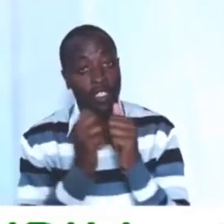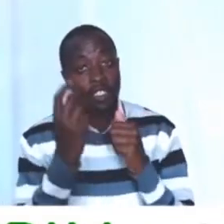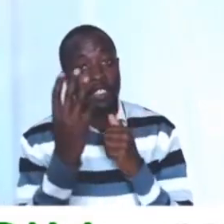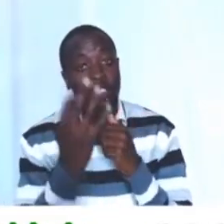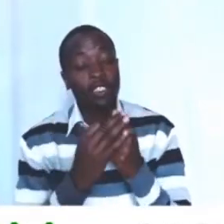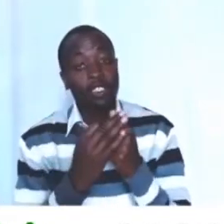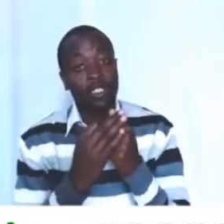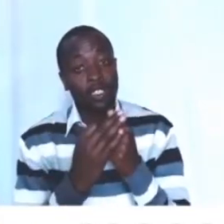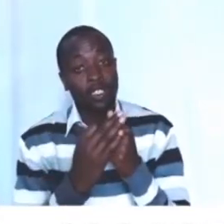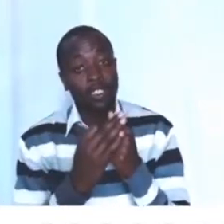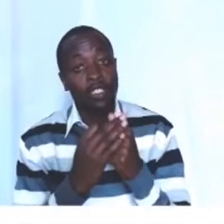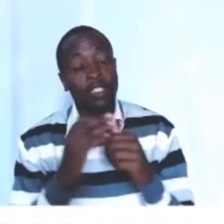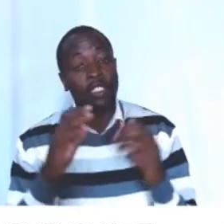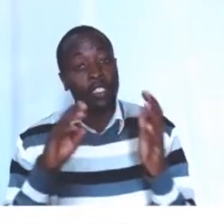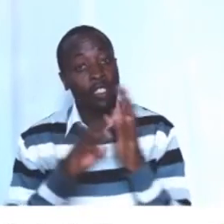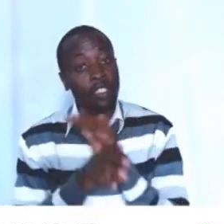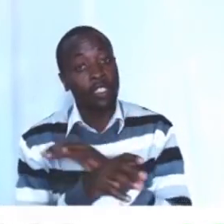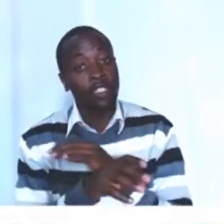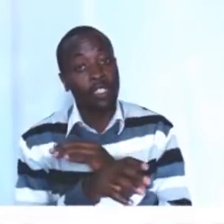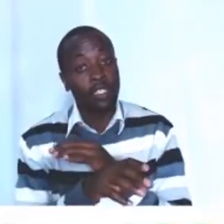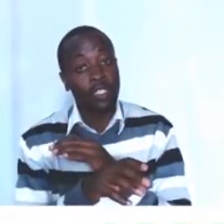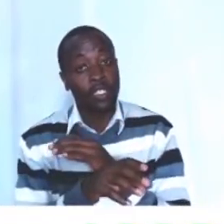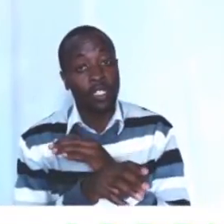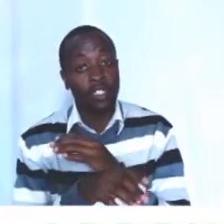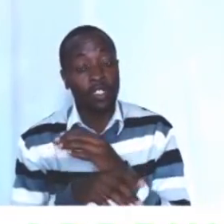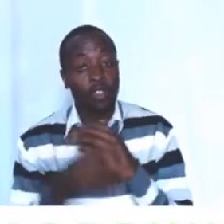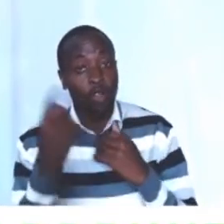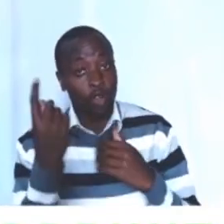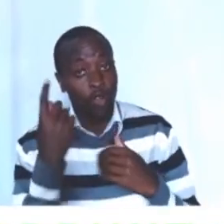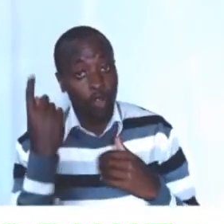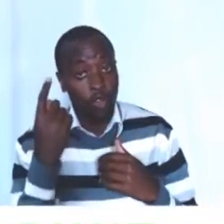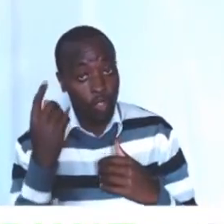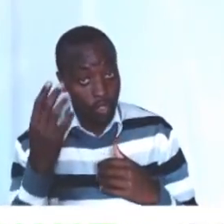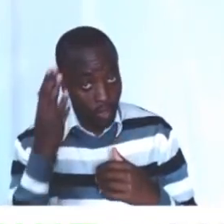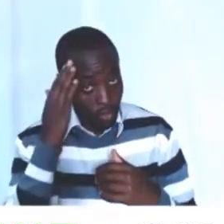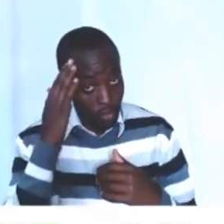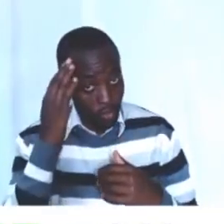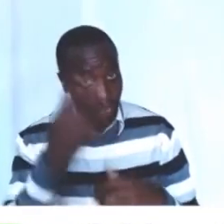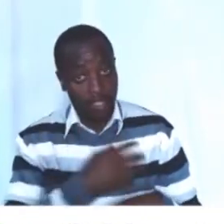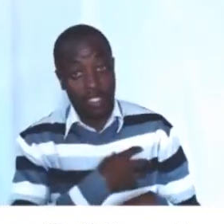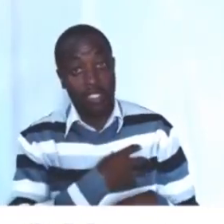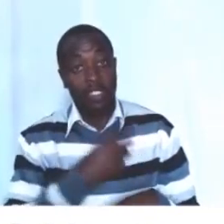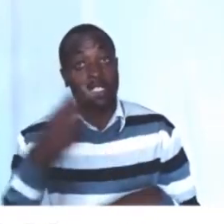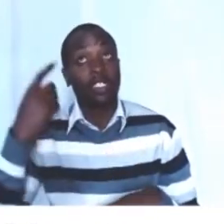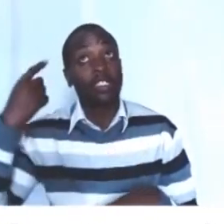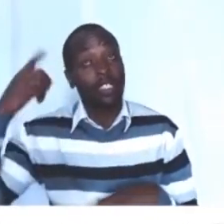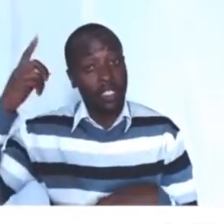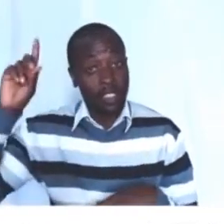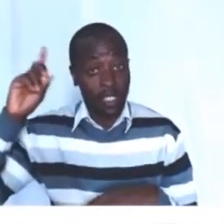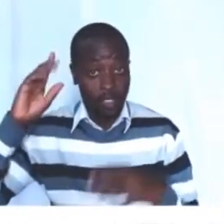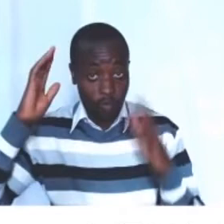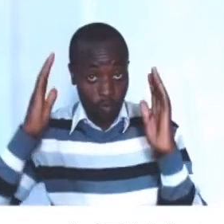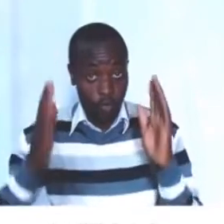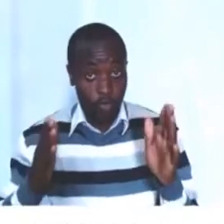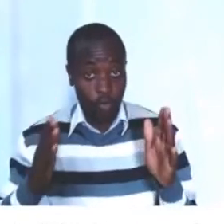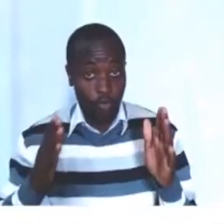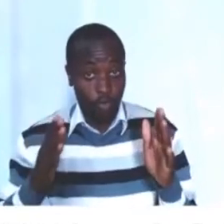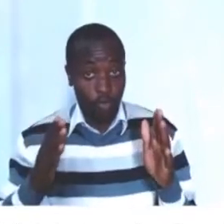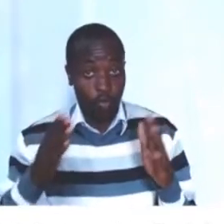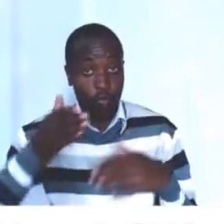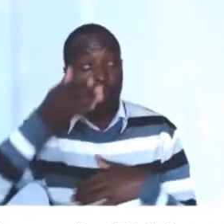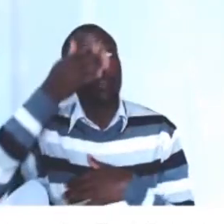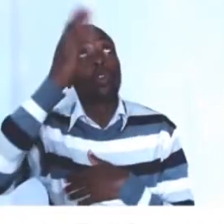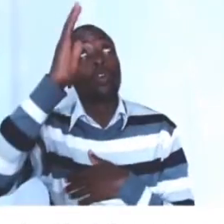Christians like that often consider themselves prosperous and successful. God